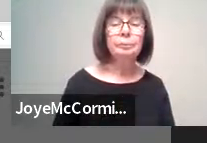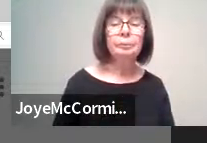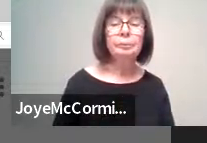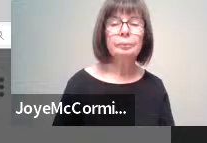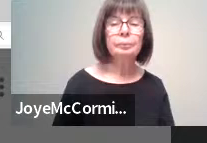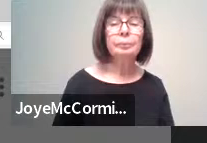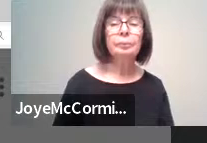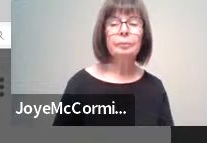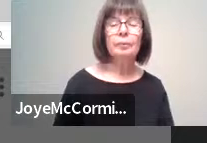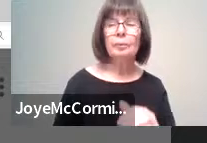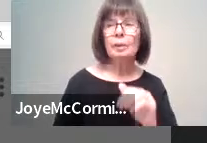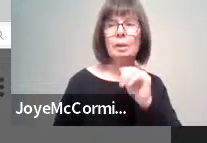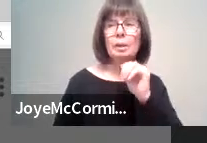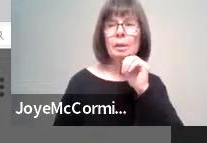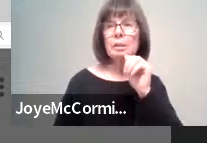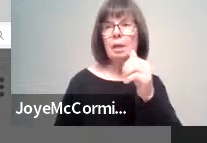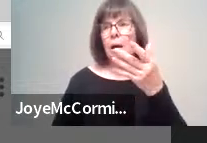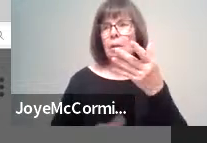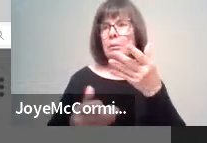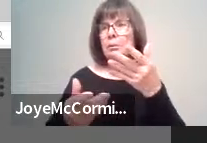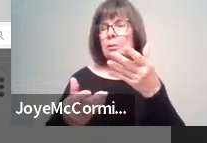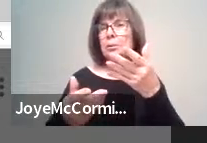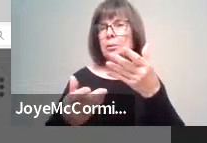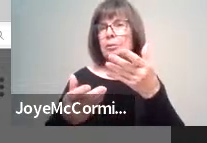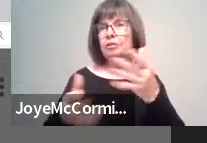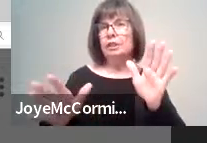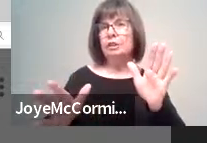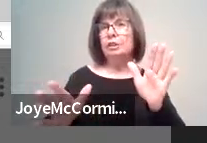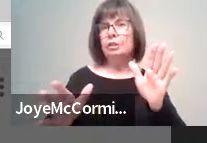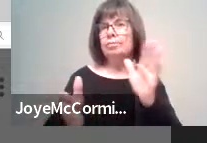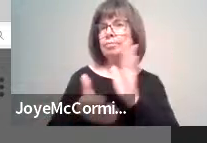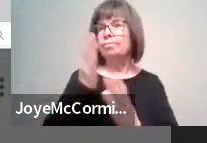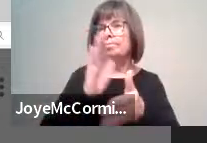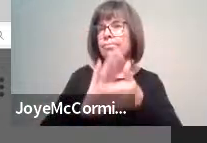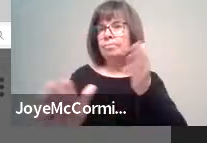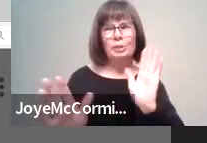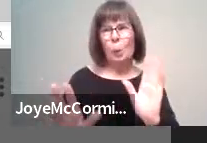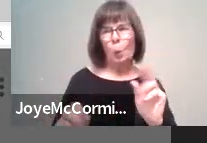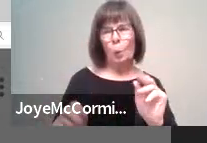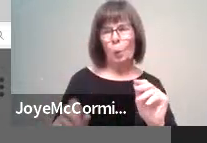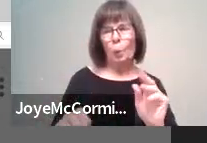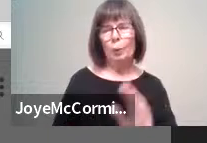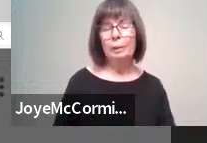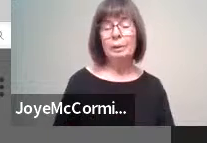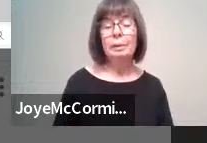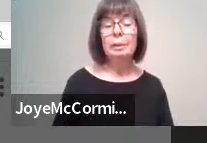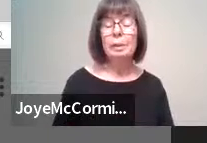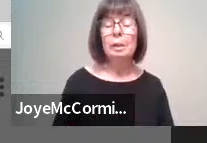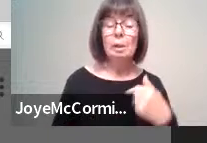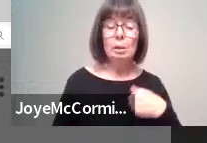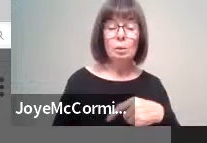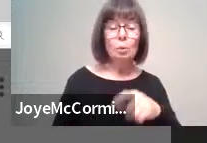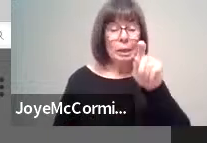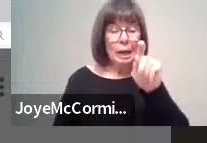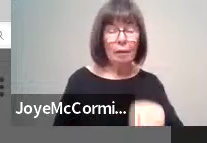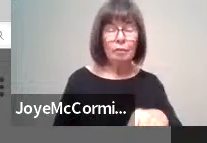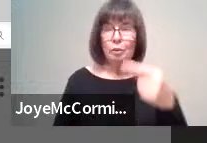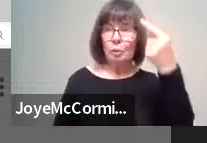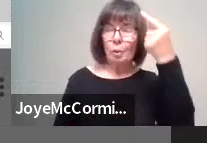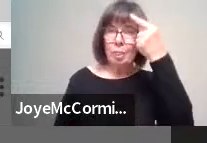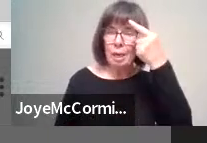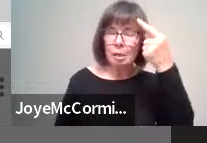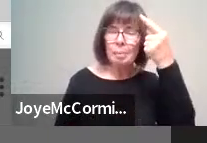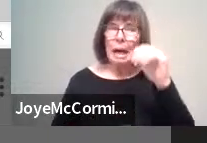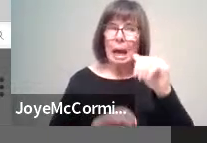it's not a done deal. You know what I mean? And so we have to really think about how